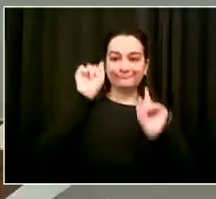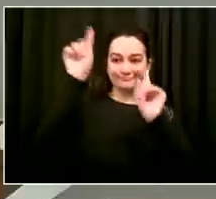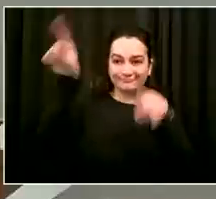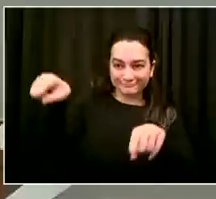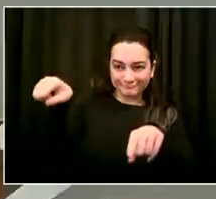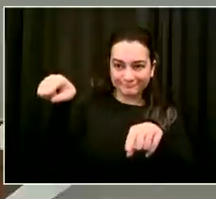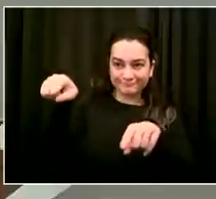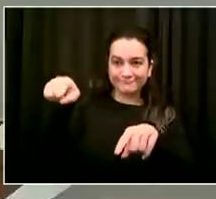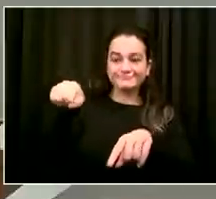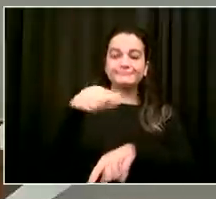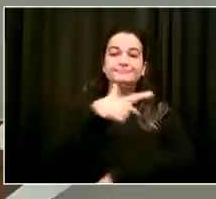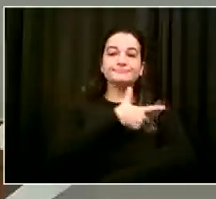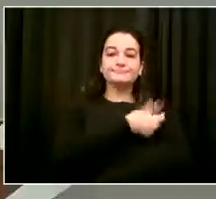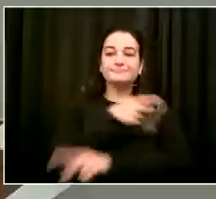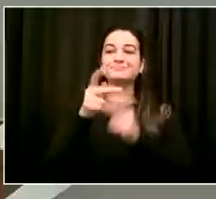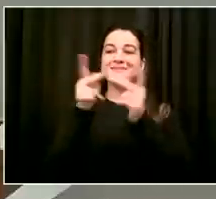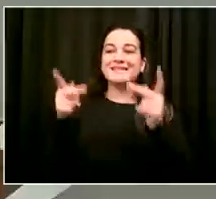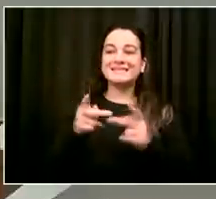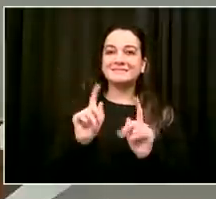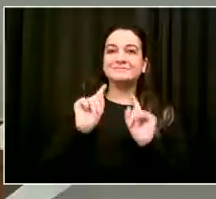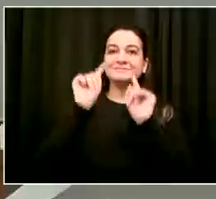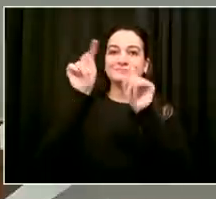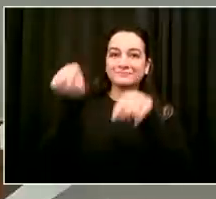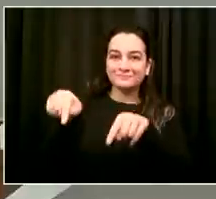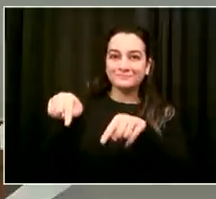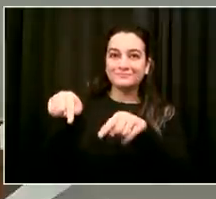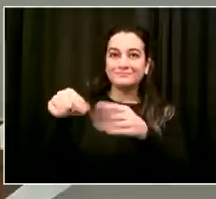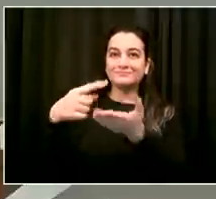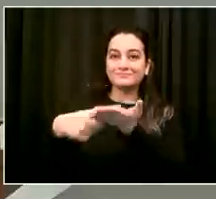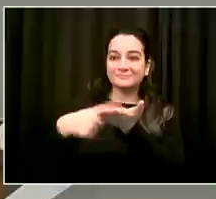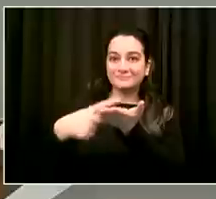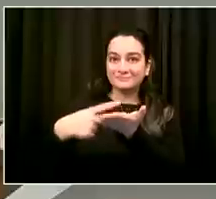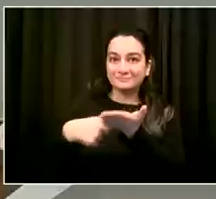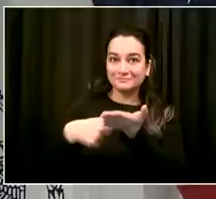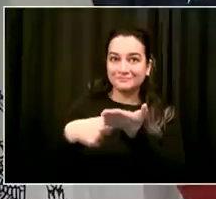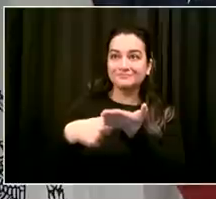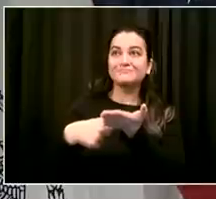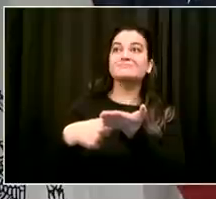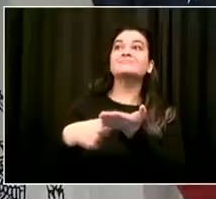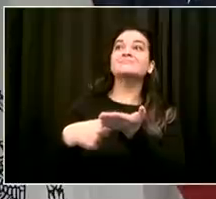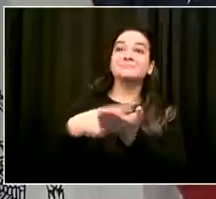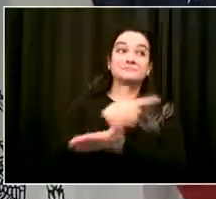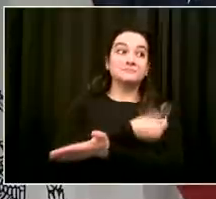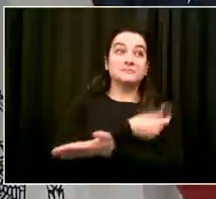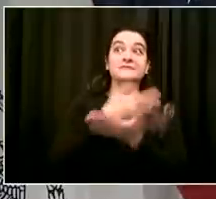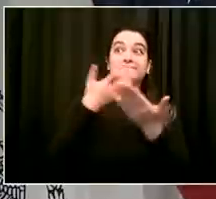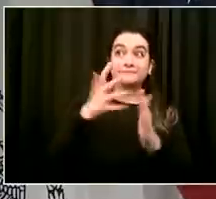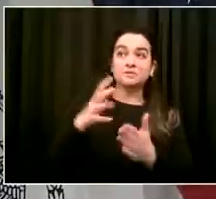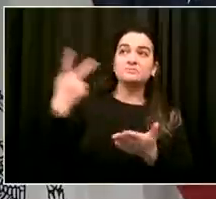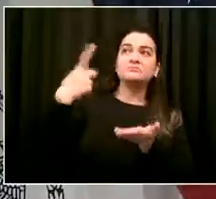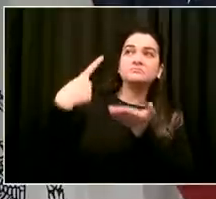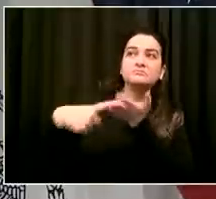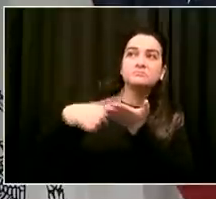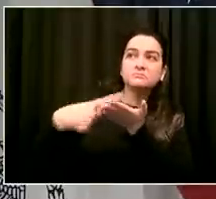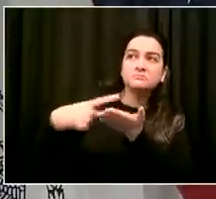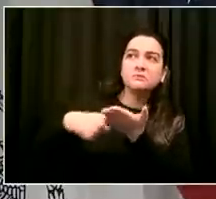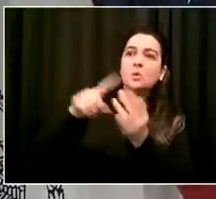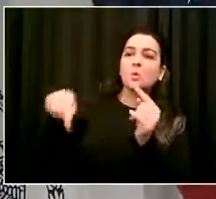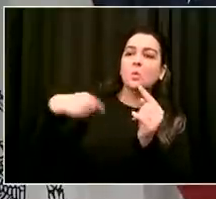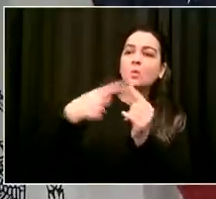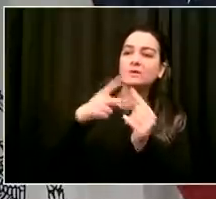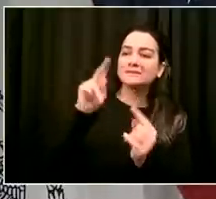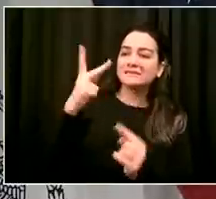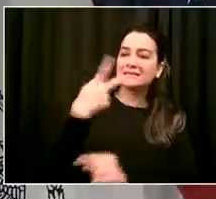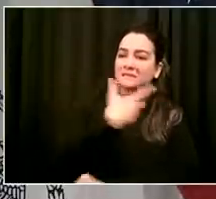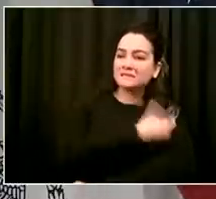to our sites moving forward. Okay, and Dr. Varma, if you could just speak to the larger question and the discussion happening around the world